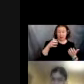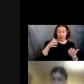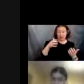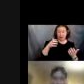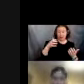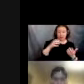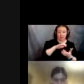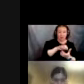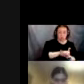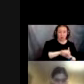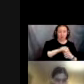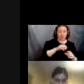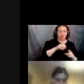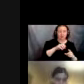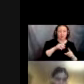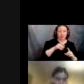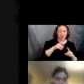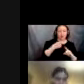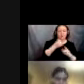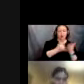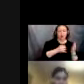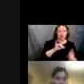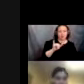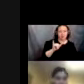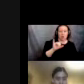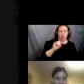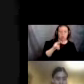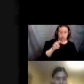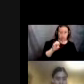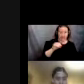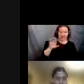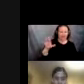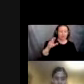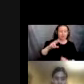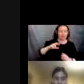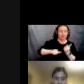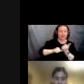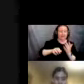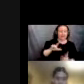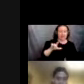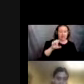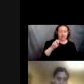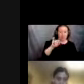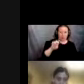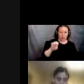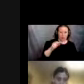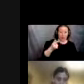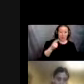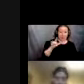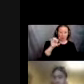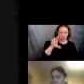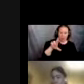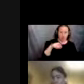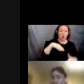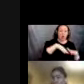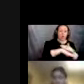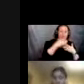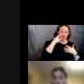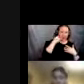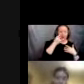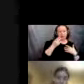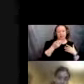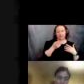Yonejiro, or Yone for short, Noguchi, and his assistant Leonie Gilmore. He was born in California. The couple had met in New